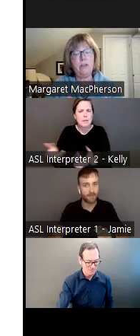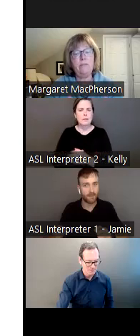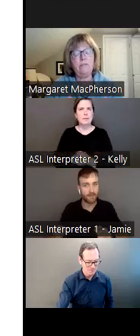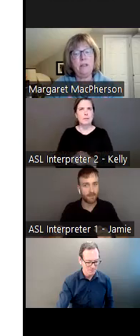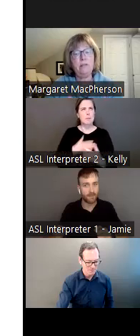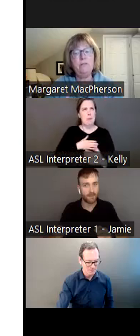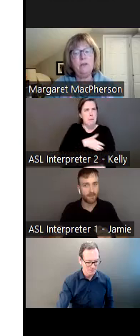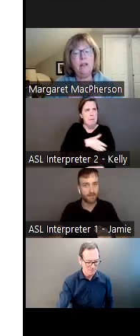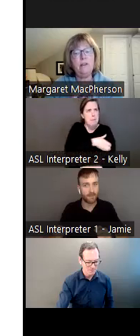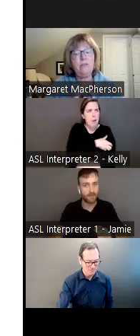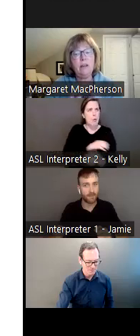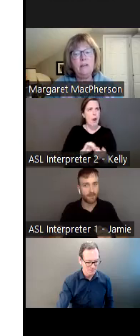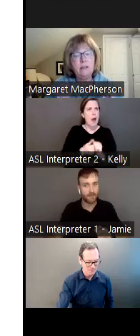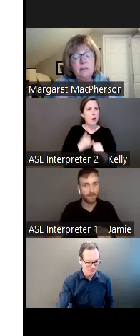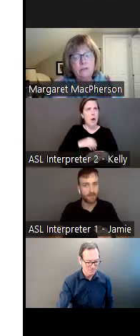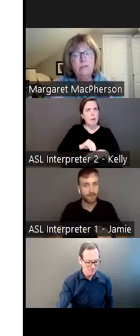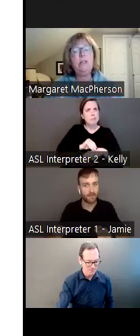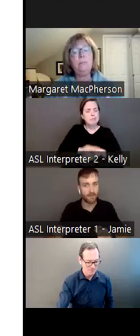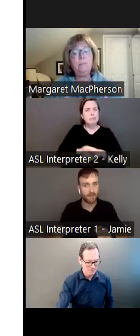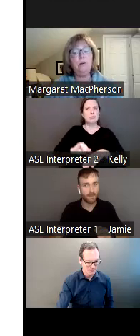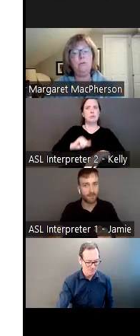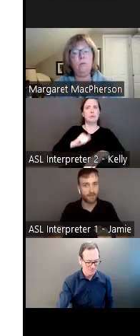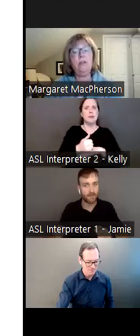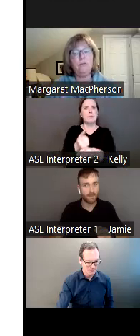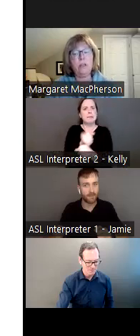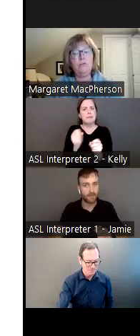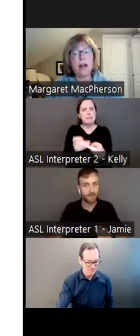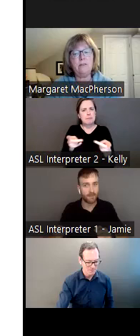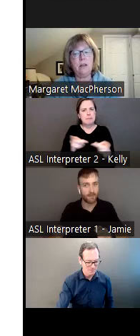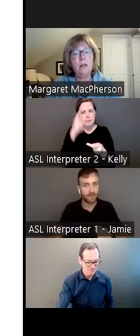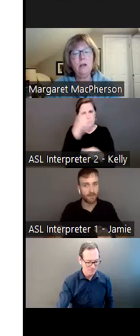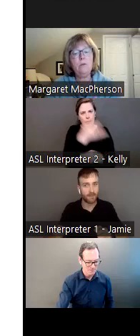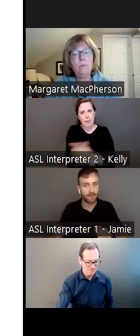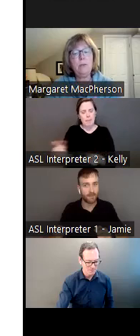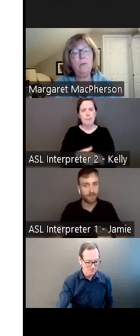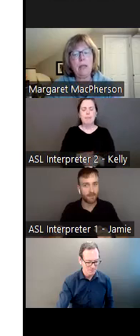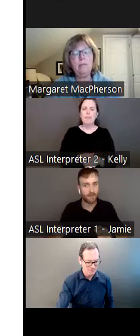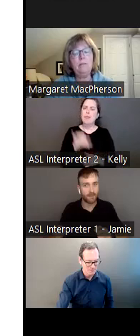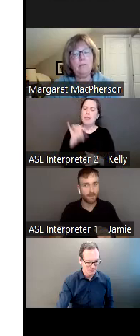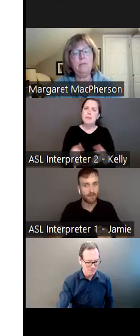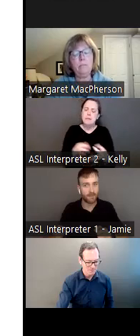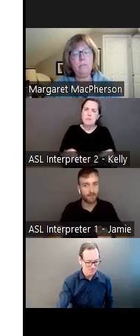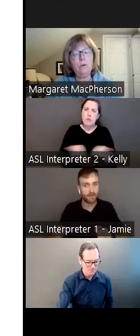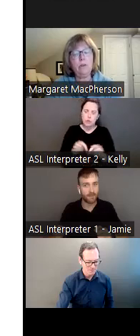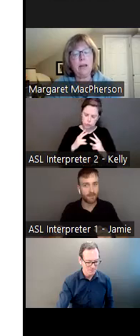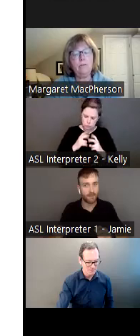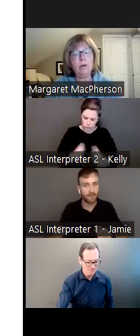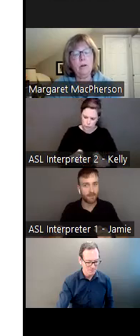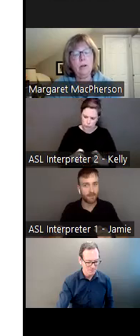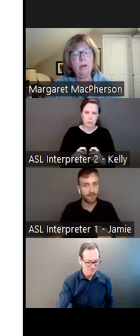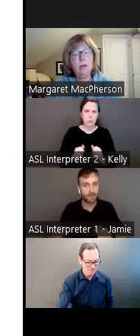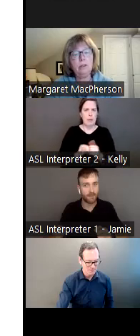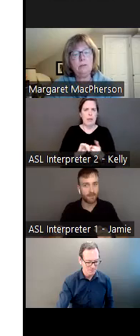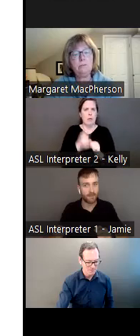create safety? These are, as I said, these are deeply personal ways of interacting with people and the system. Go to the next